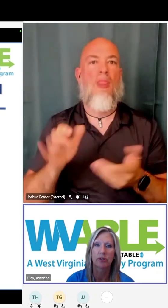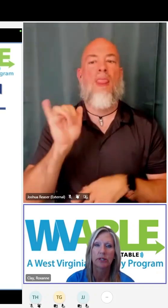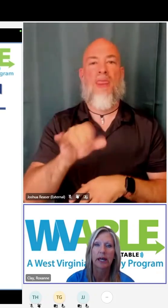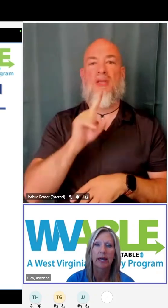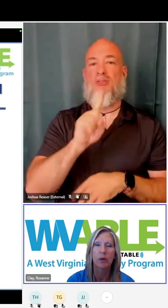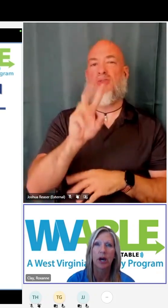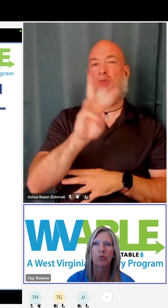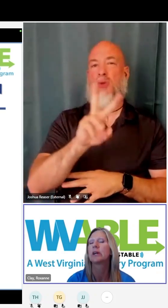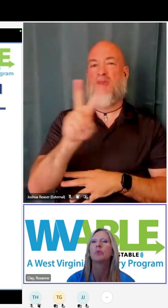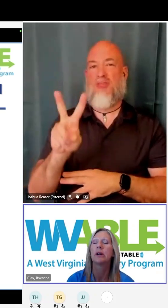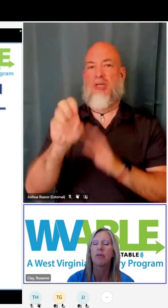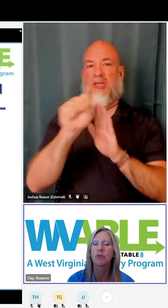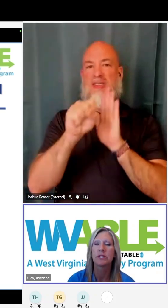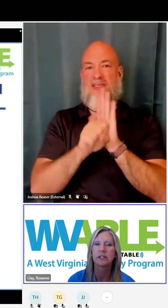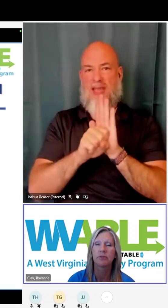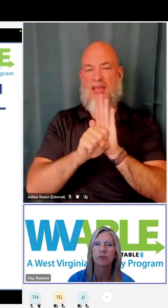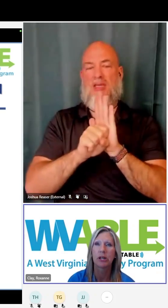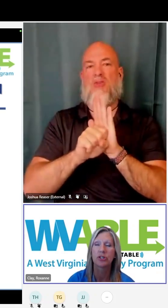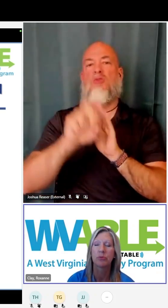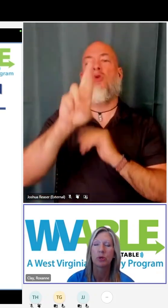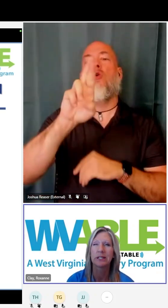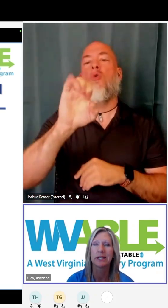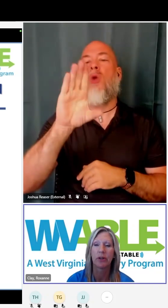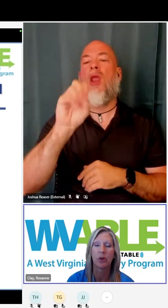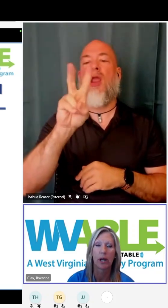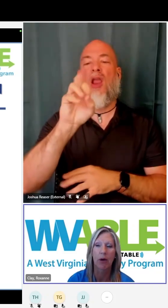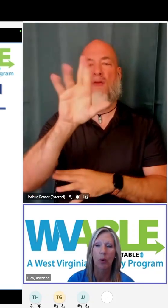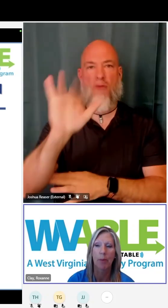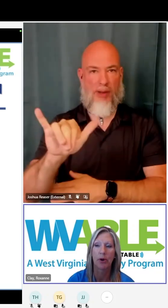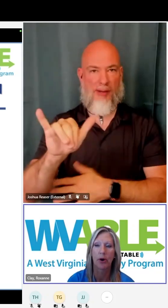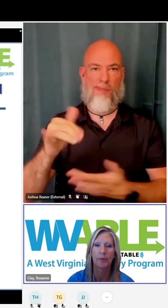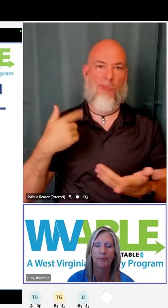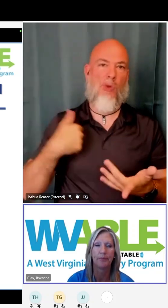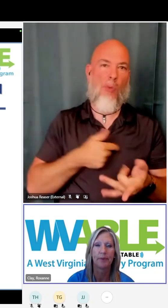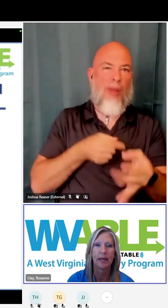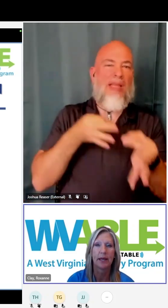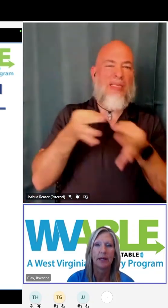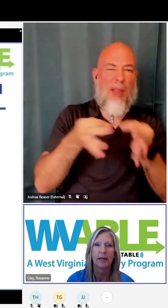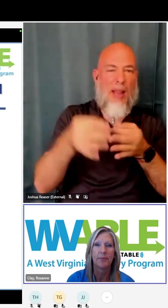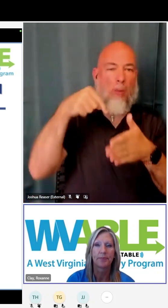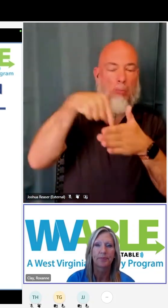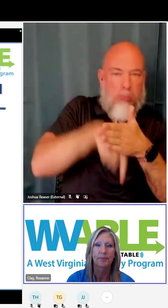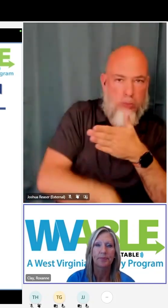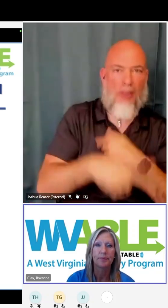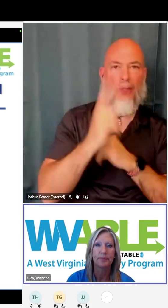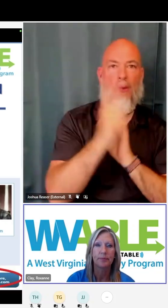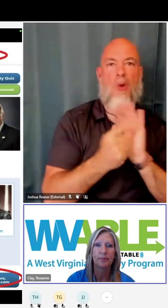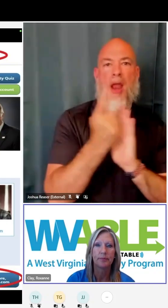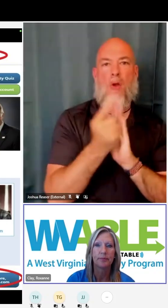State Recovery. Again, we cover this information in more detail in the 1-hour webinar.